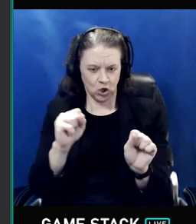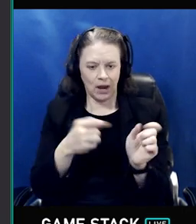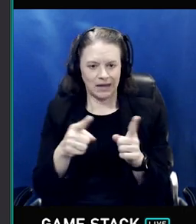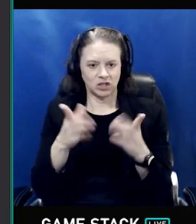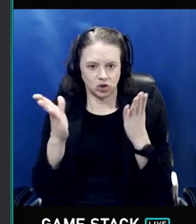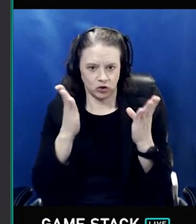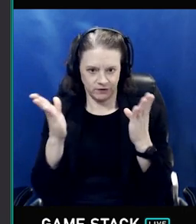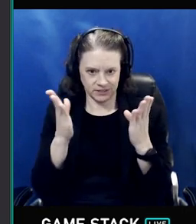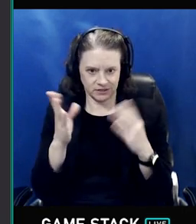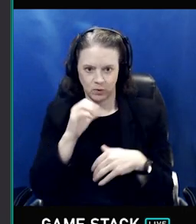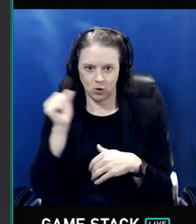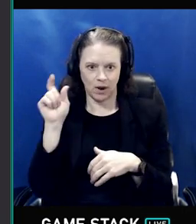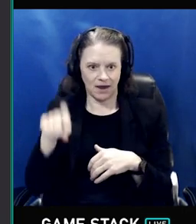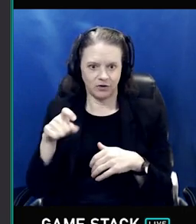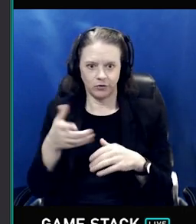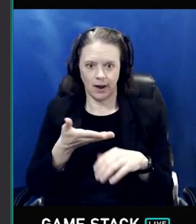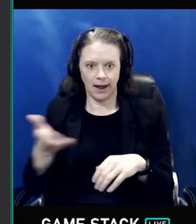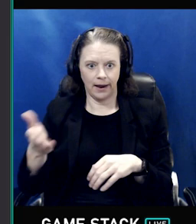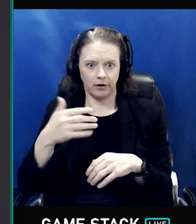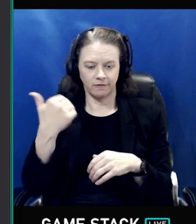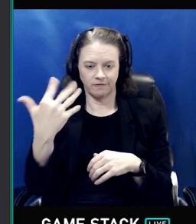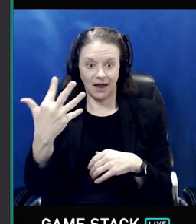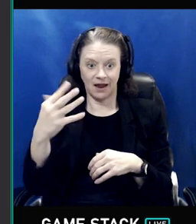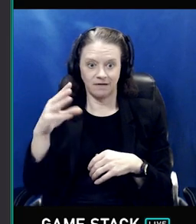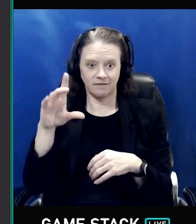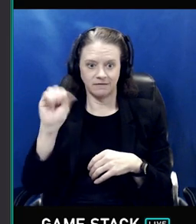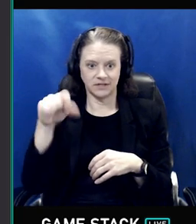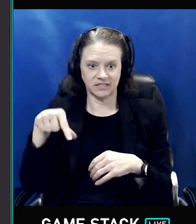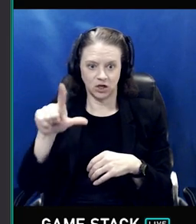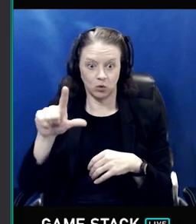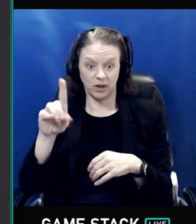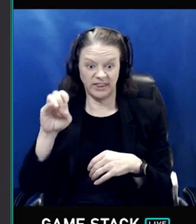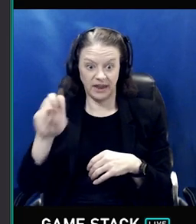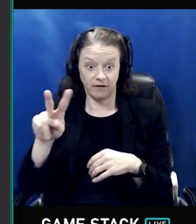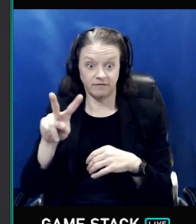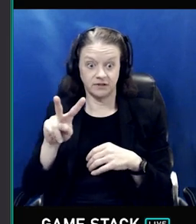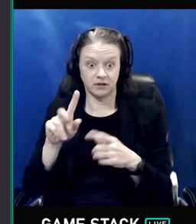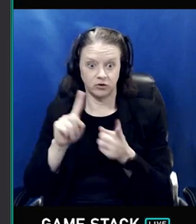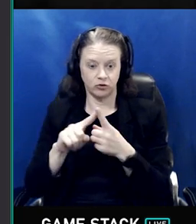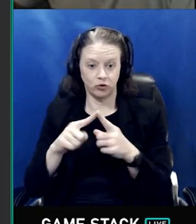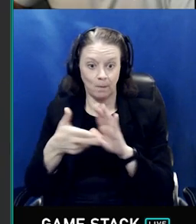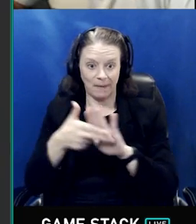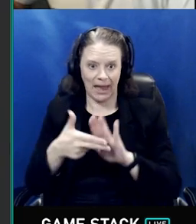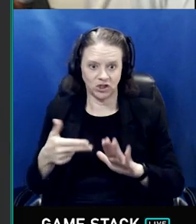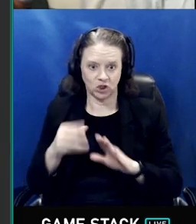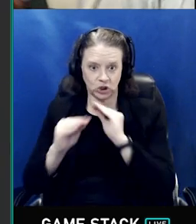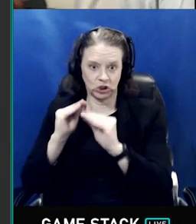have to hire 5 SQL devs just to patch the dumb thing.